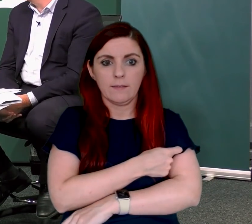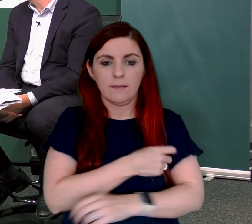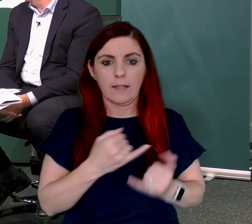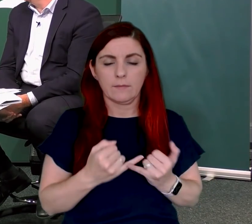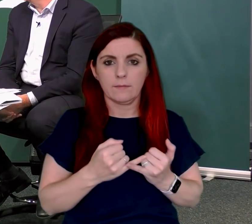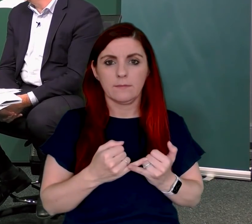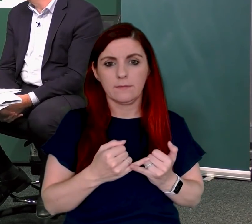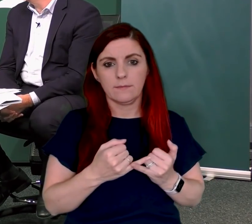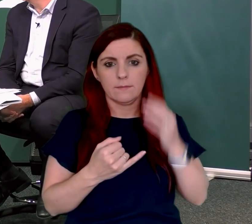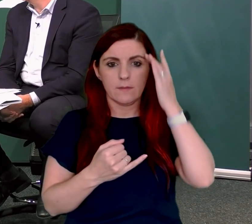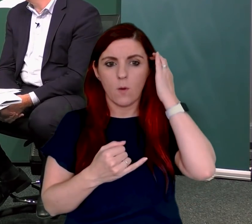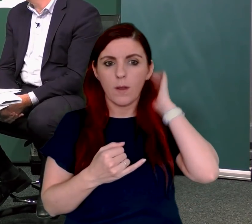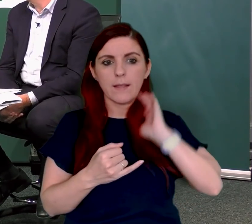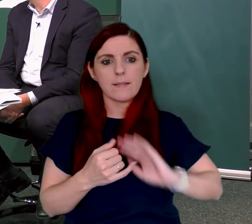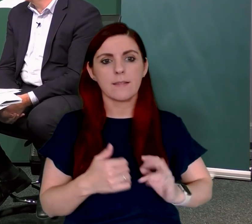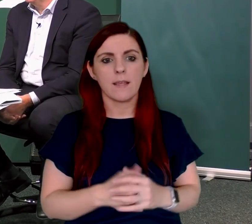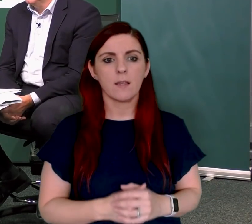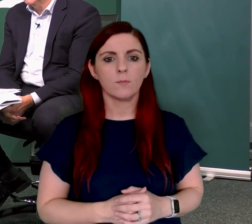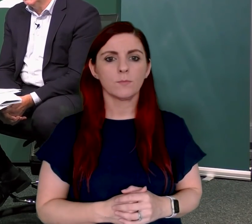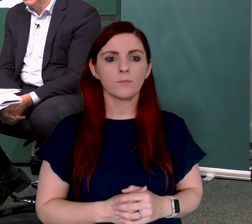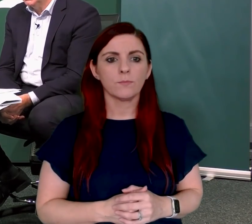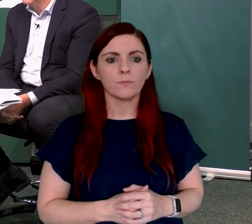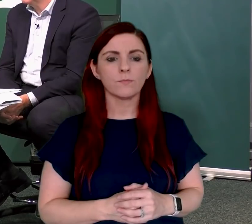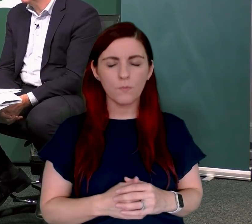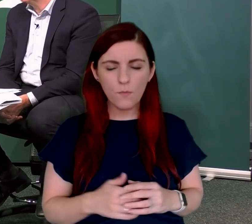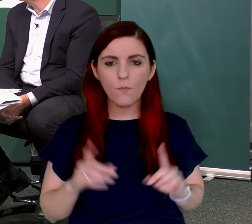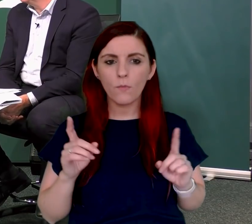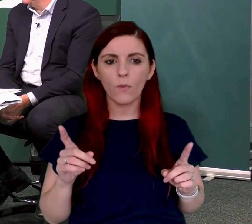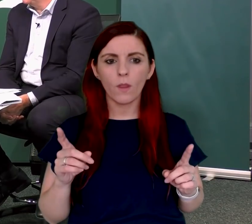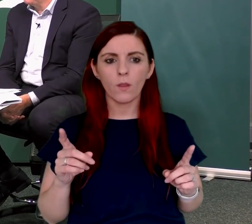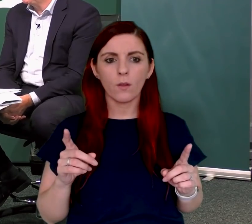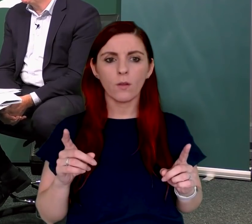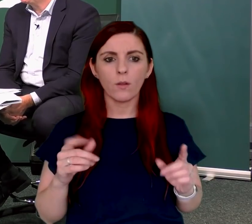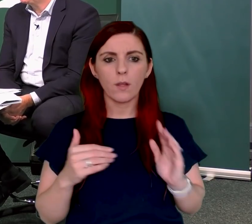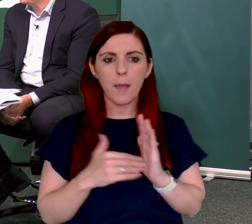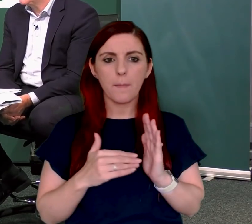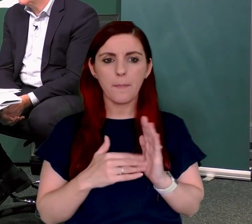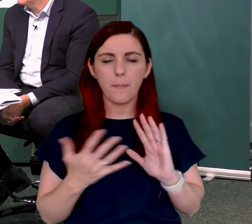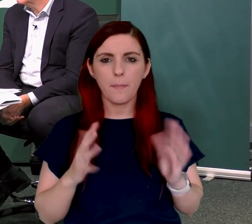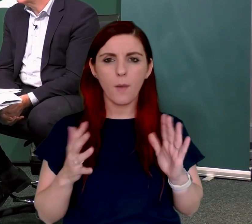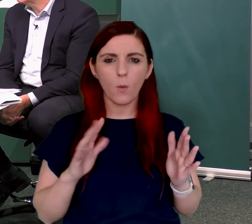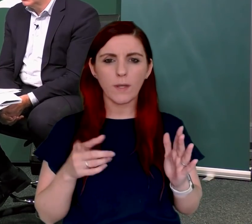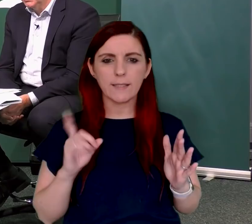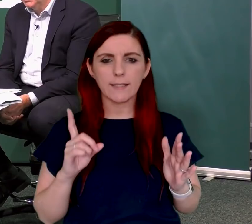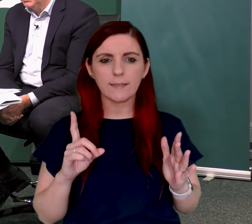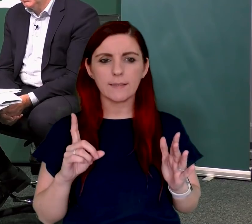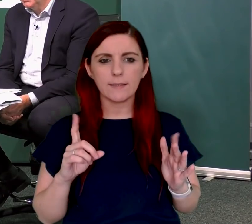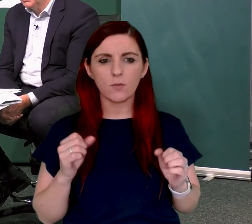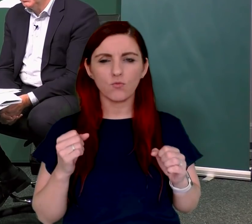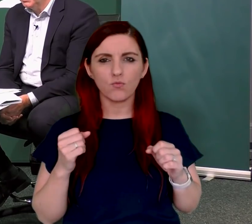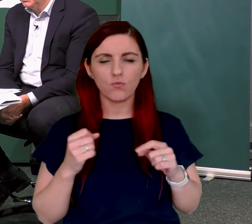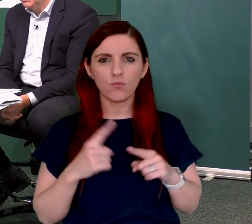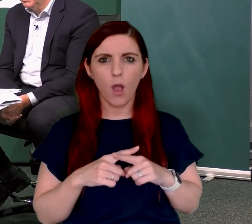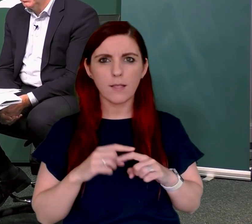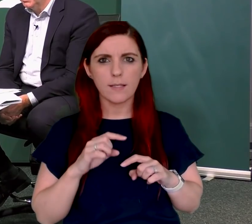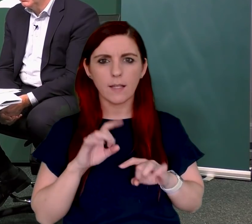figure? Yeah, that's based. We did. Sorry, is that okay? We did cross-section surveys of women based